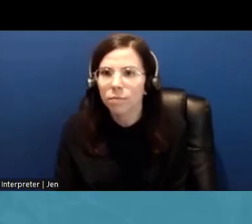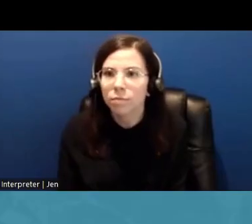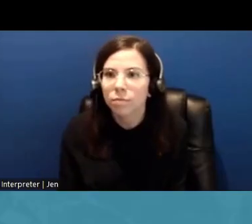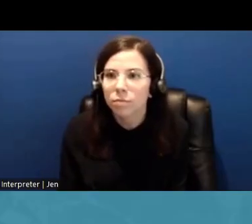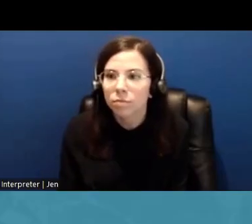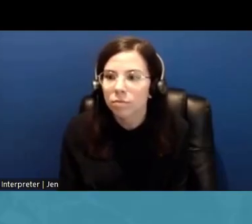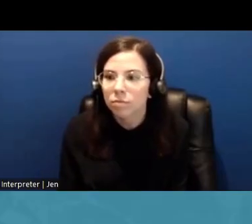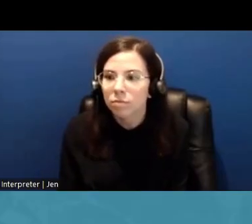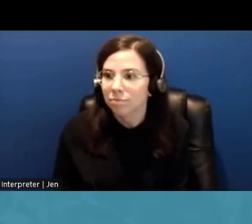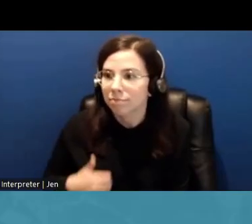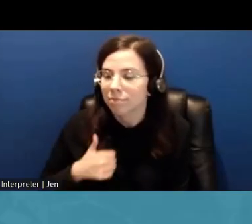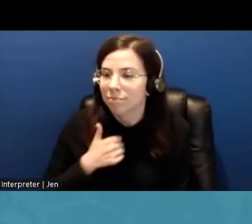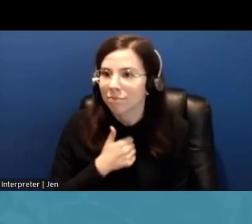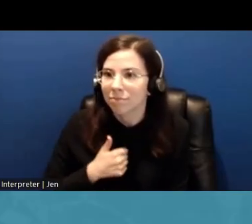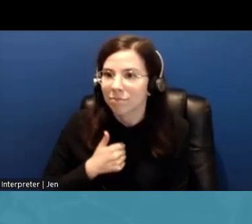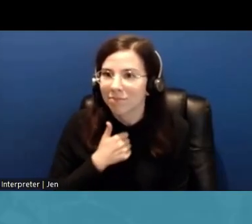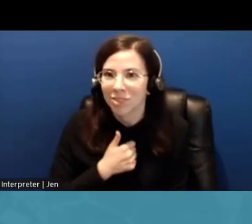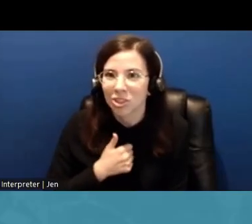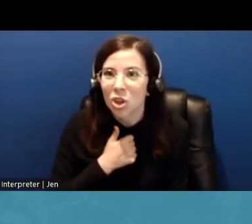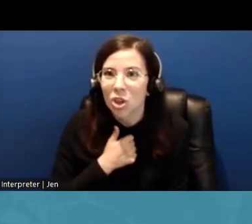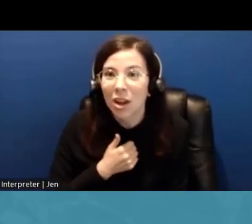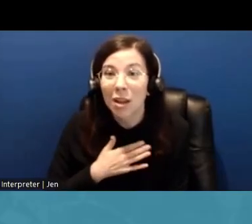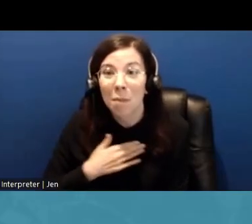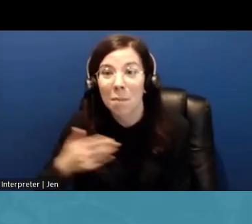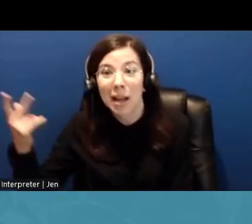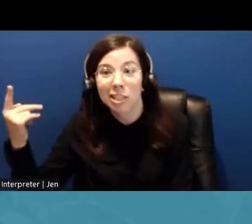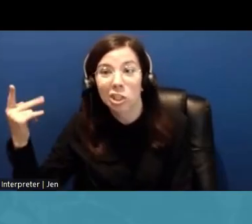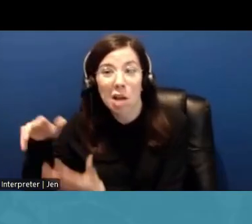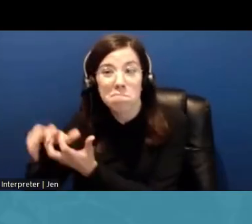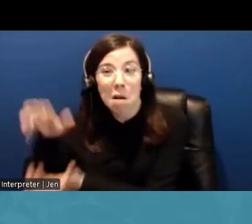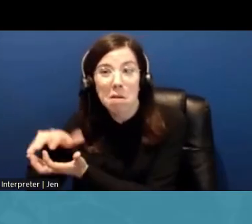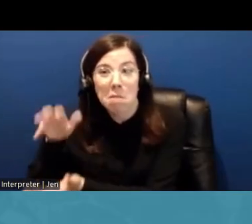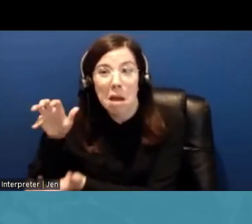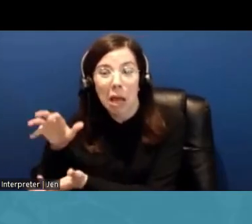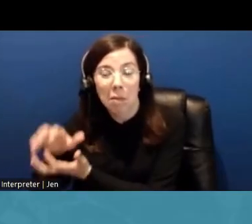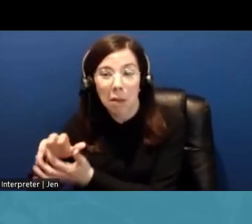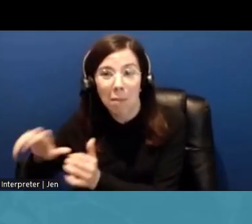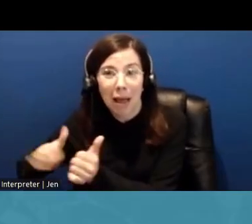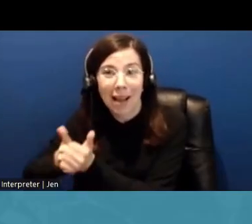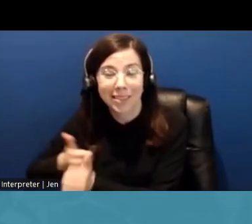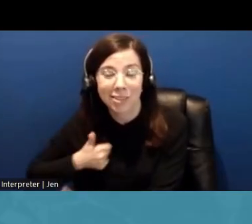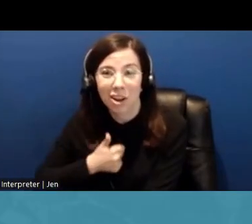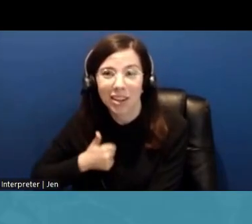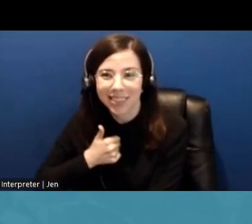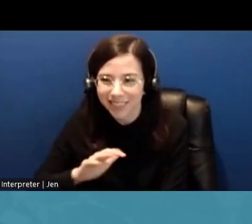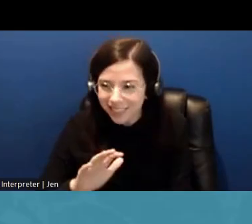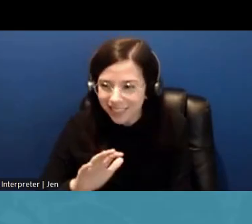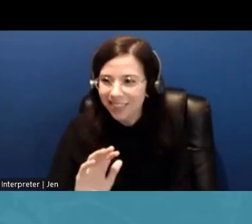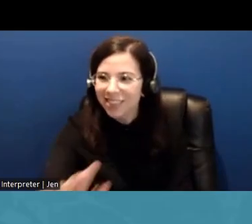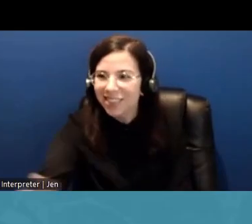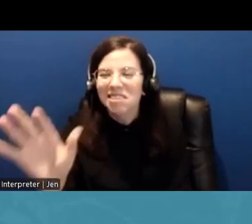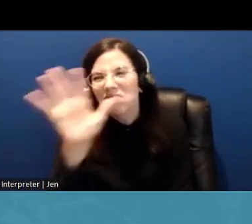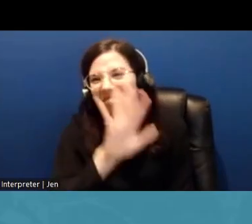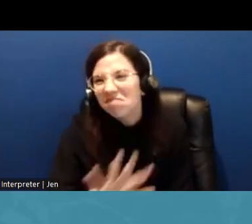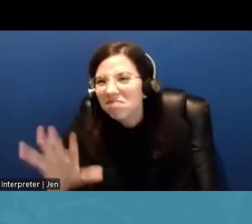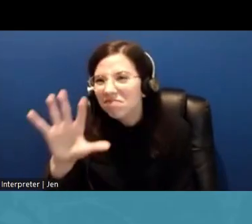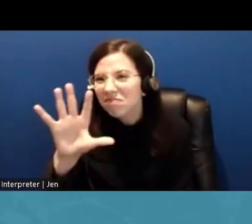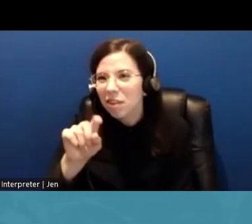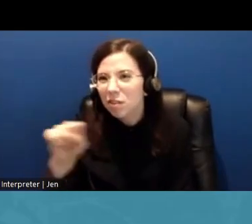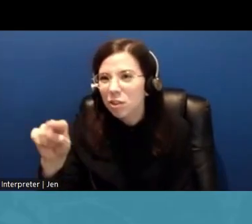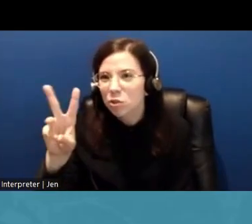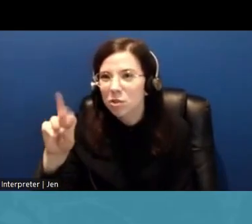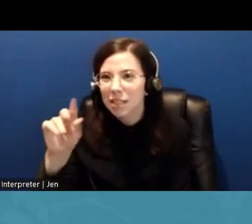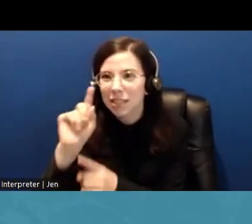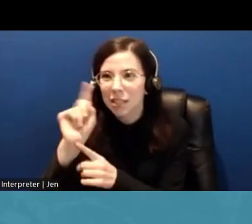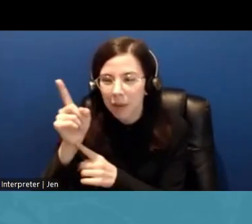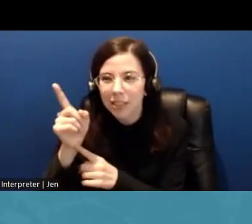Sorry about that, everyone. You're meeting my big dogs through their barking. So every 50 or 60 minutes, you will get a